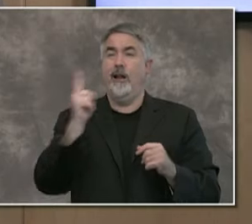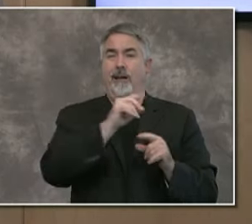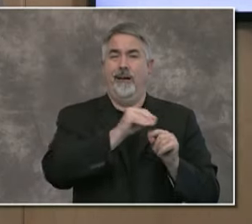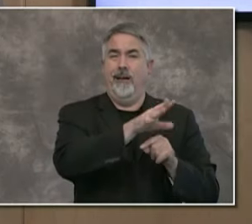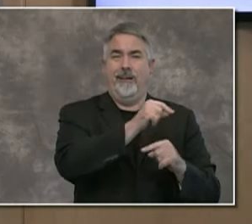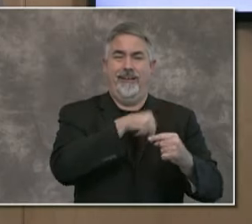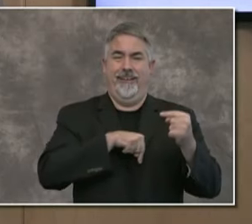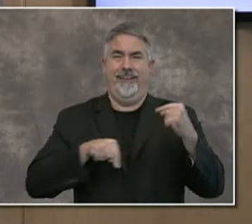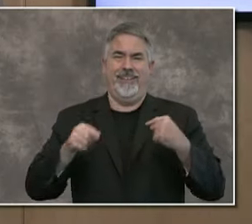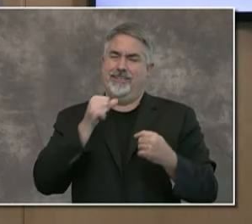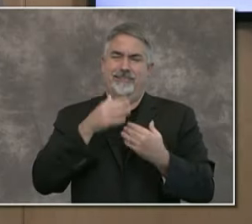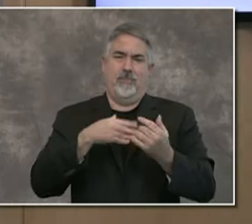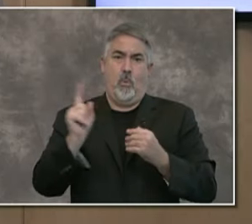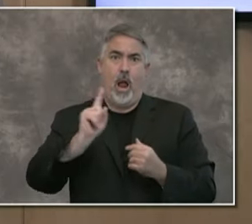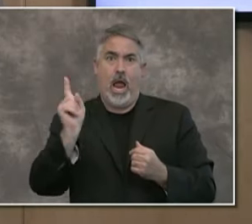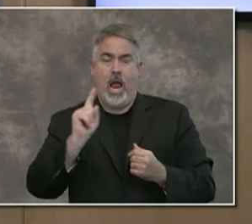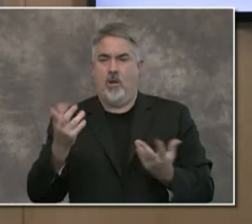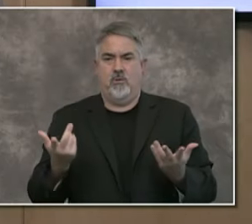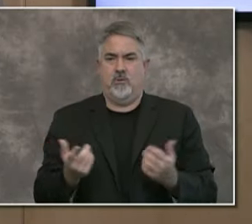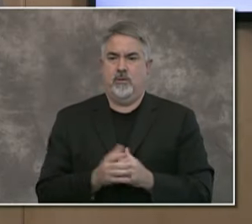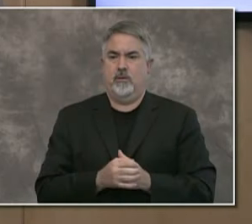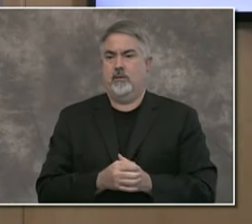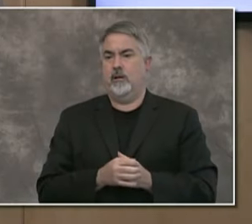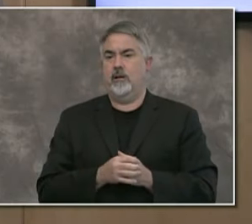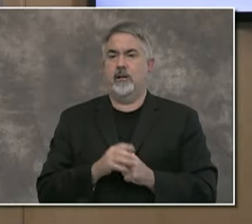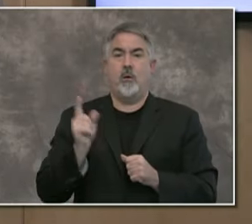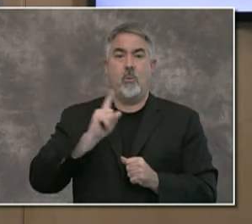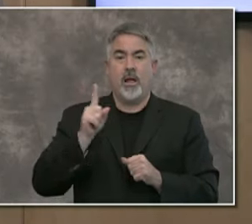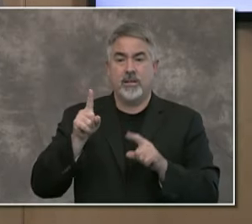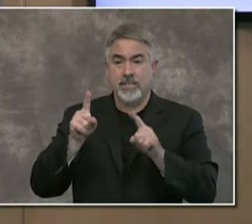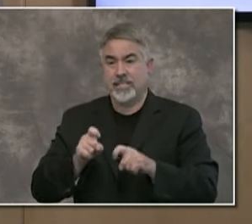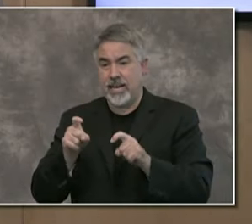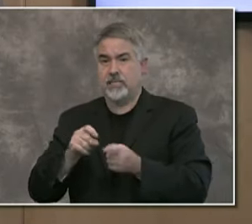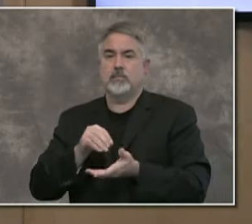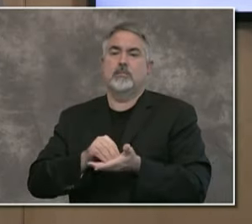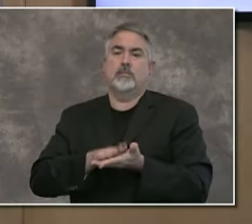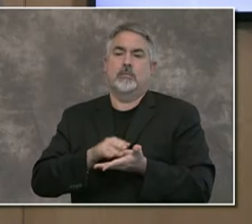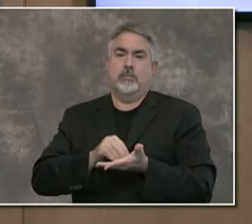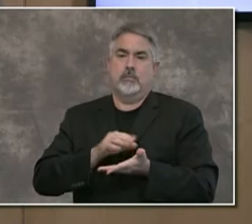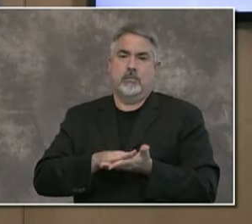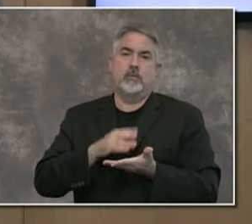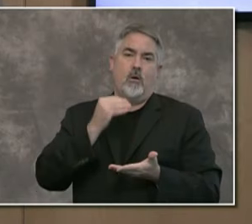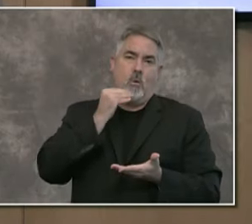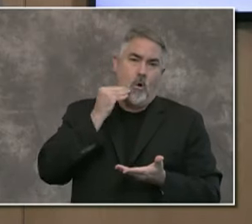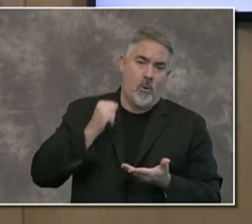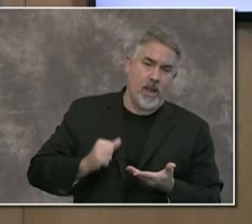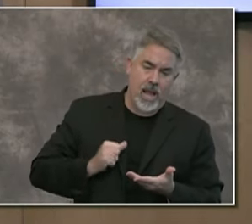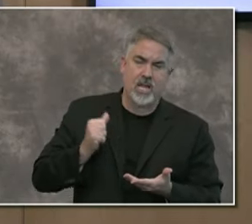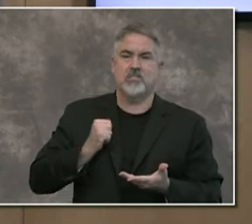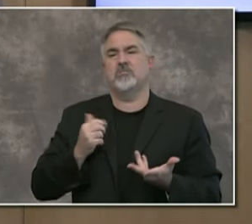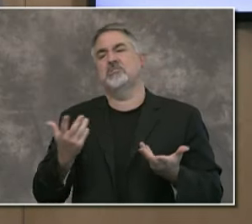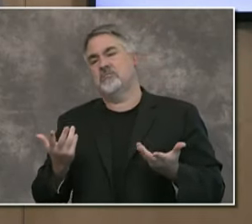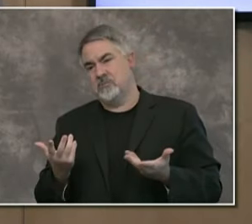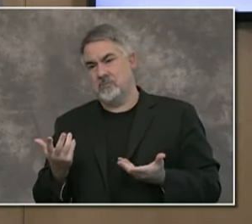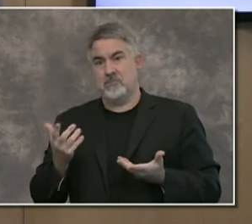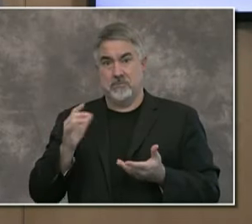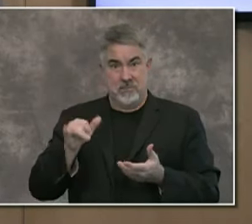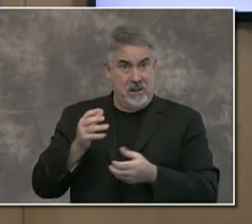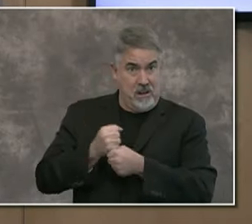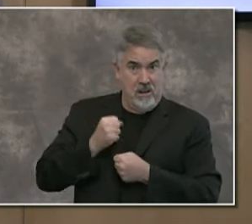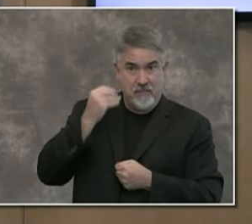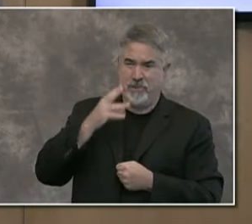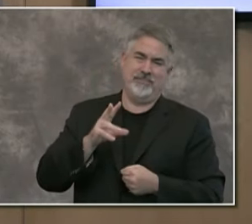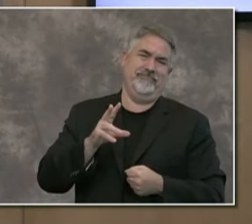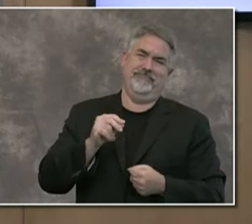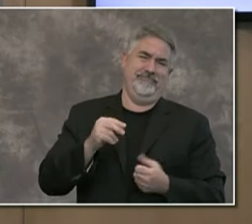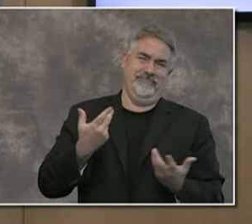tested listed an address that is their home. It does not mean that that is where they contracted coronavirus. It does not even mean that